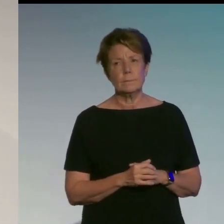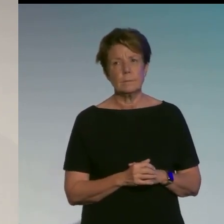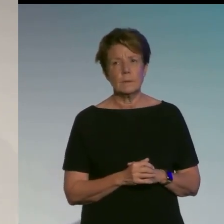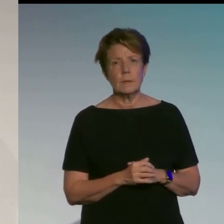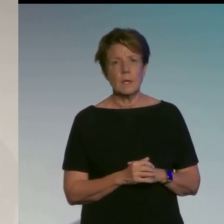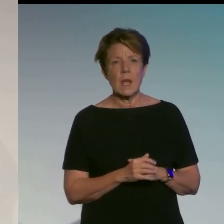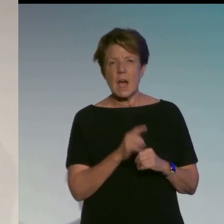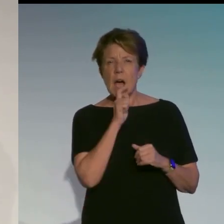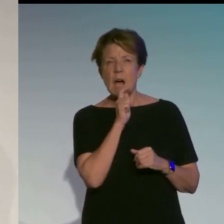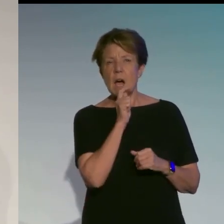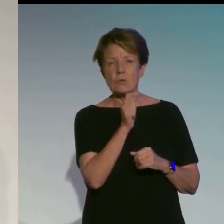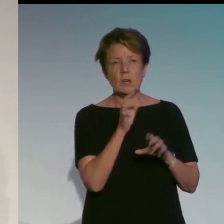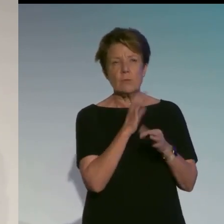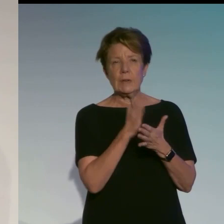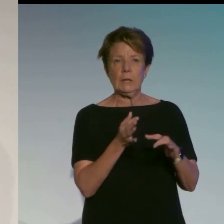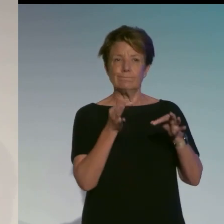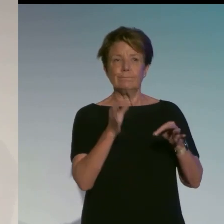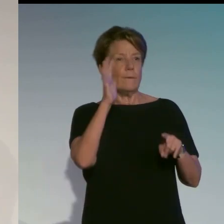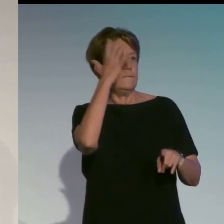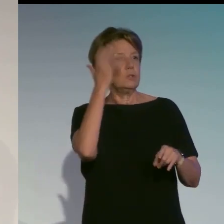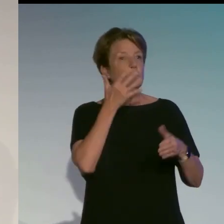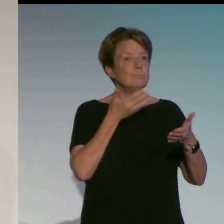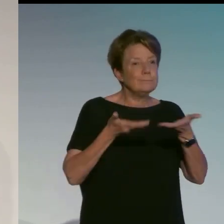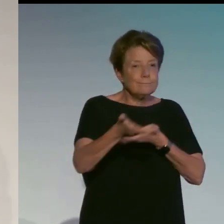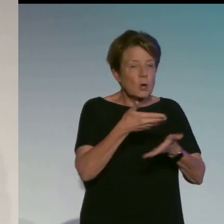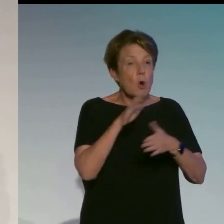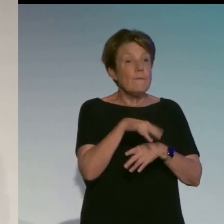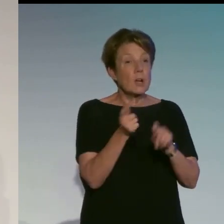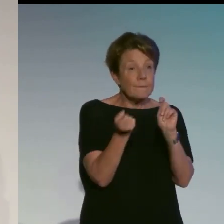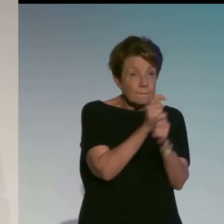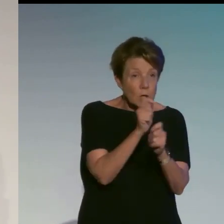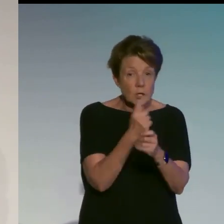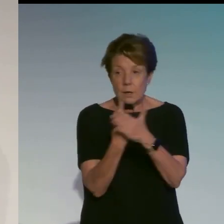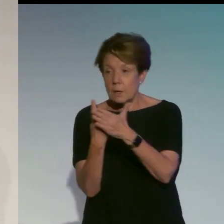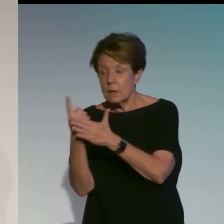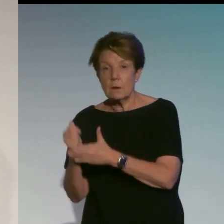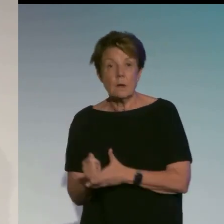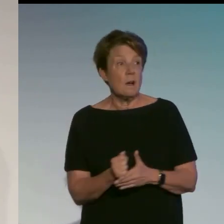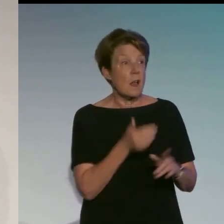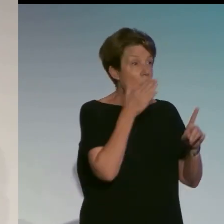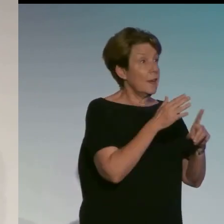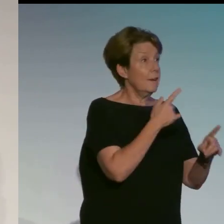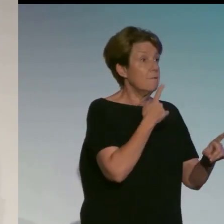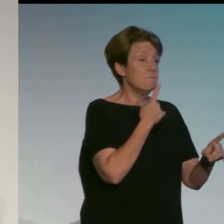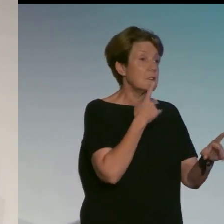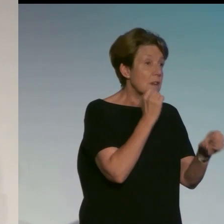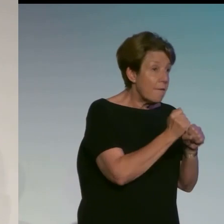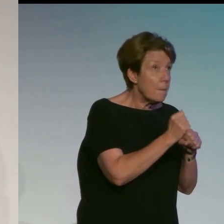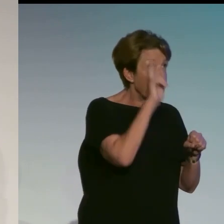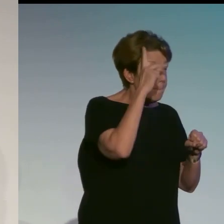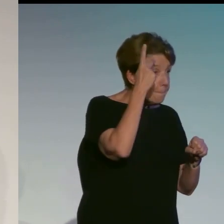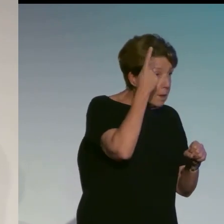official discussion about conversion therapy, neither on a political level, neither in a level